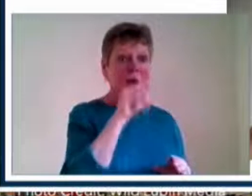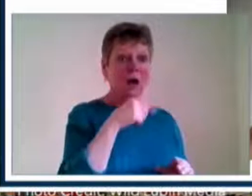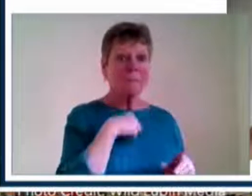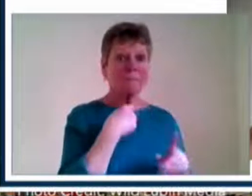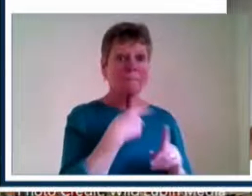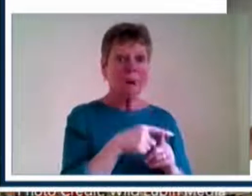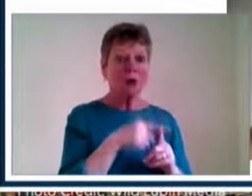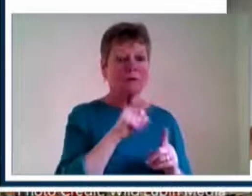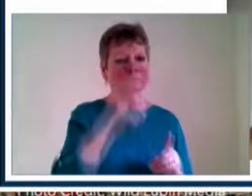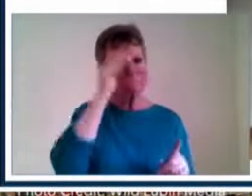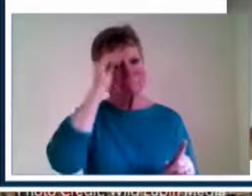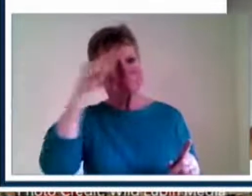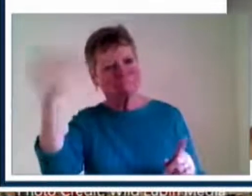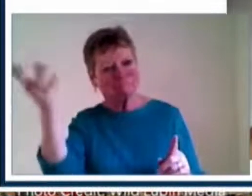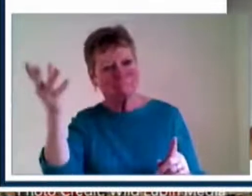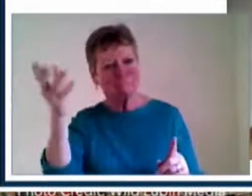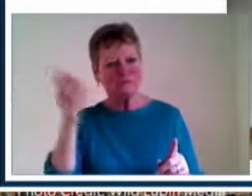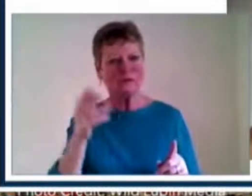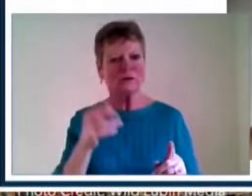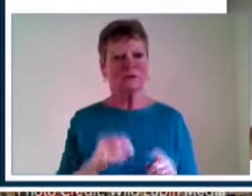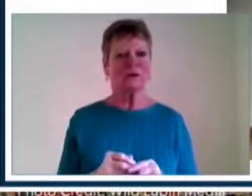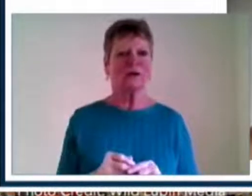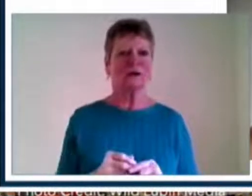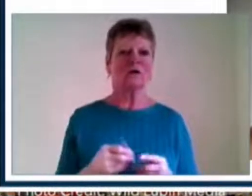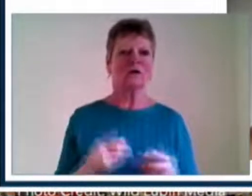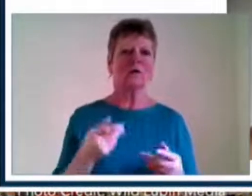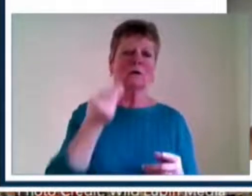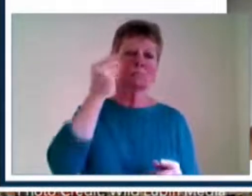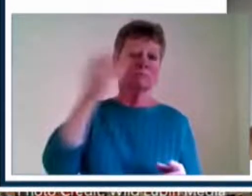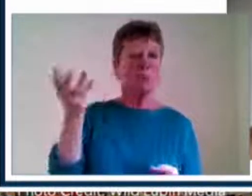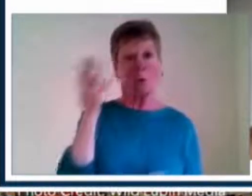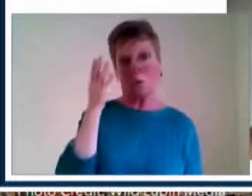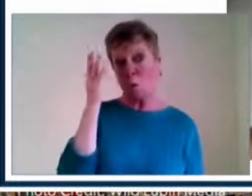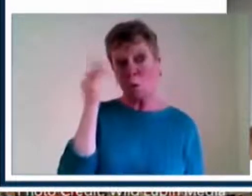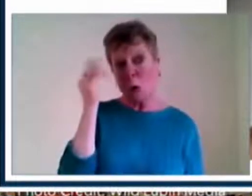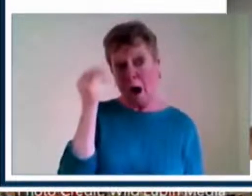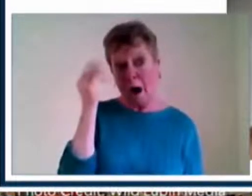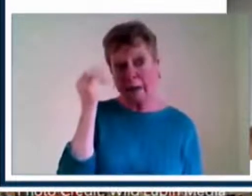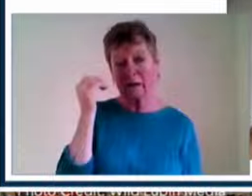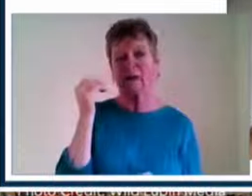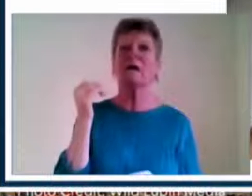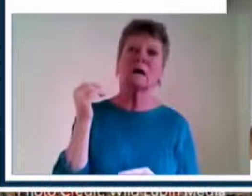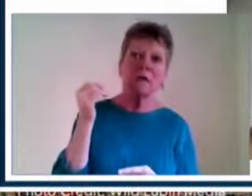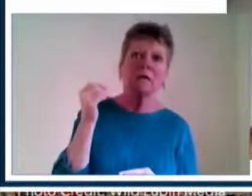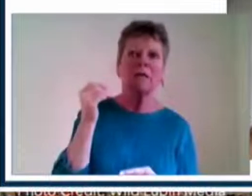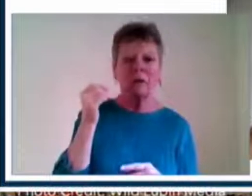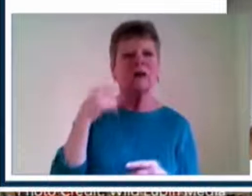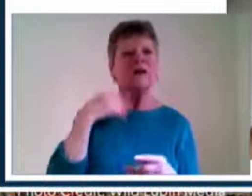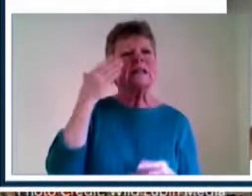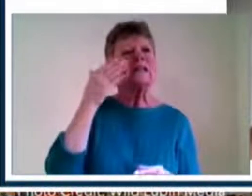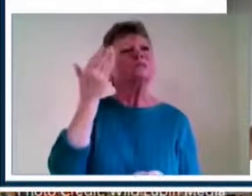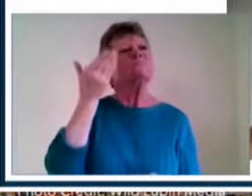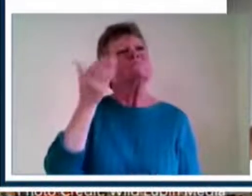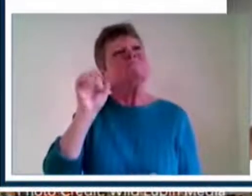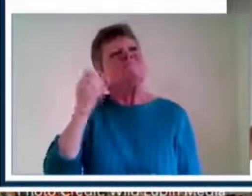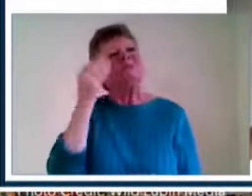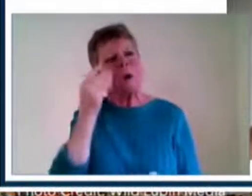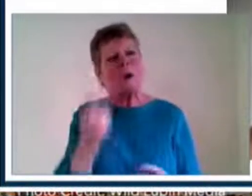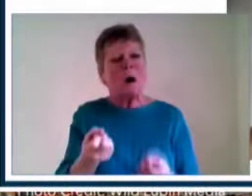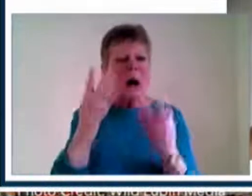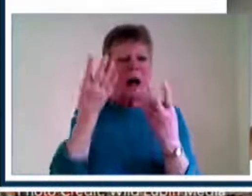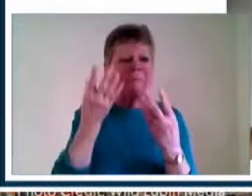test. And that's not just so we can count those numbers. In fact, it's very important that people understand that if they're